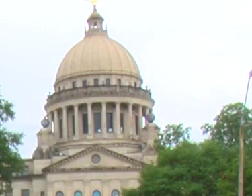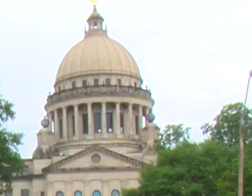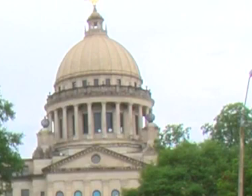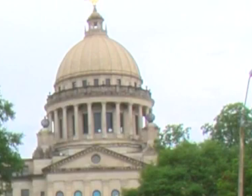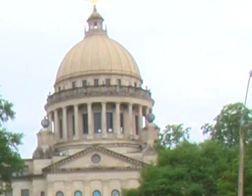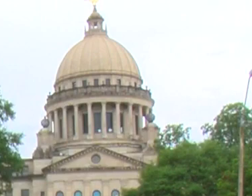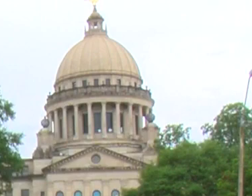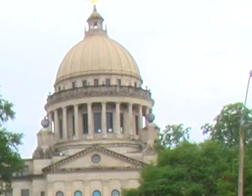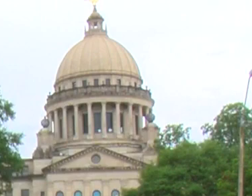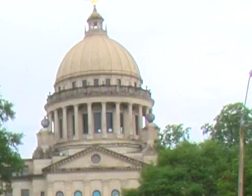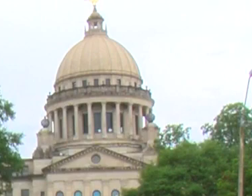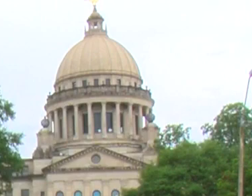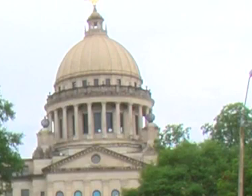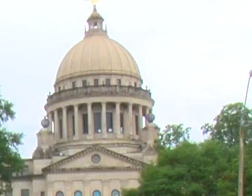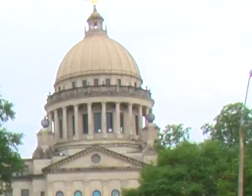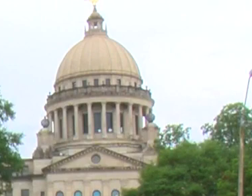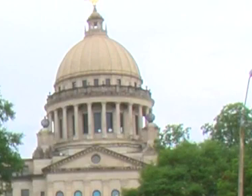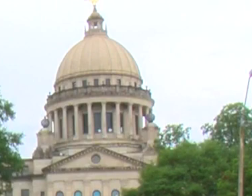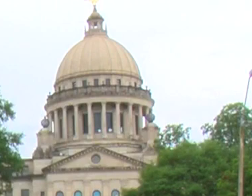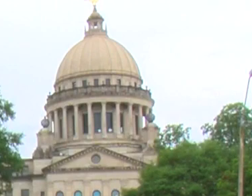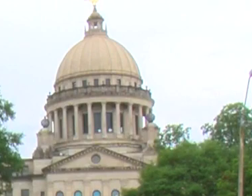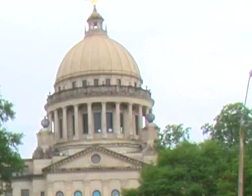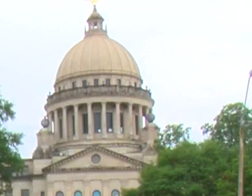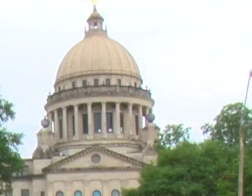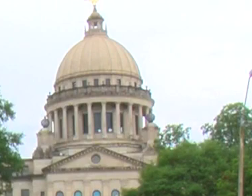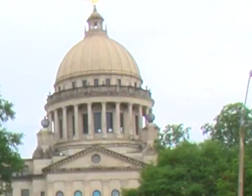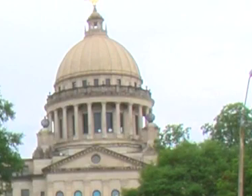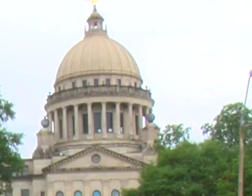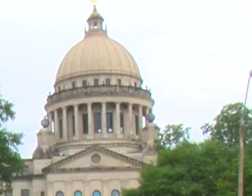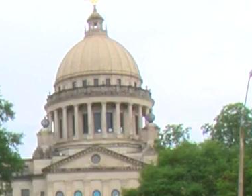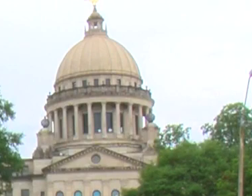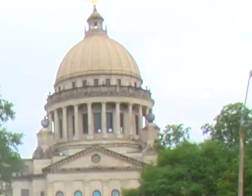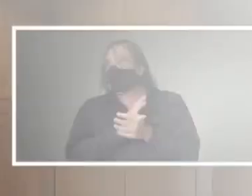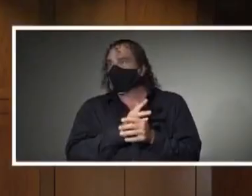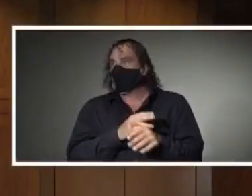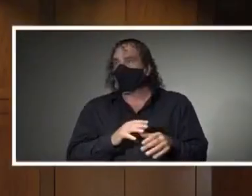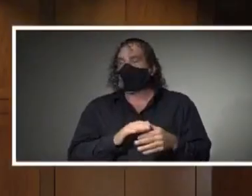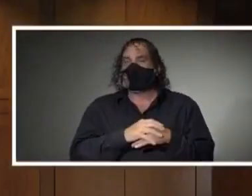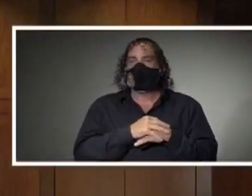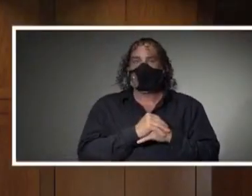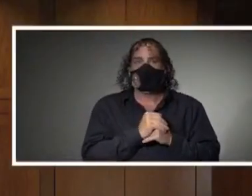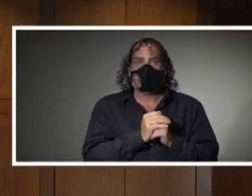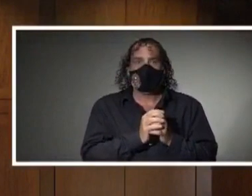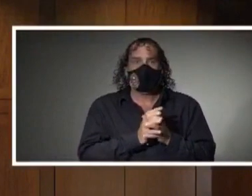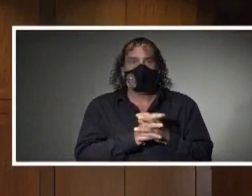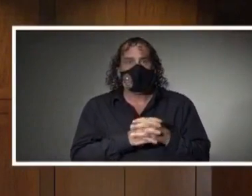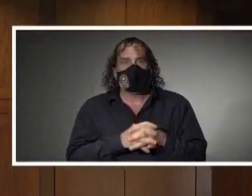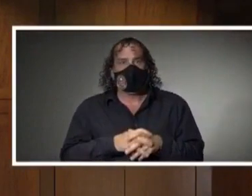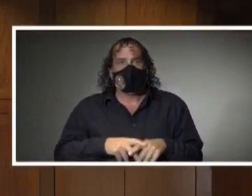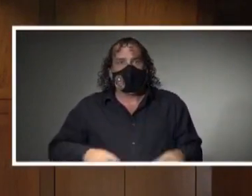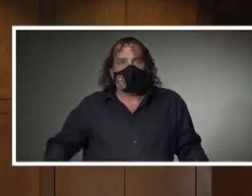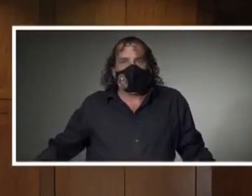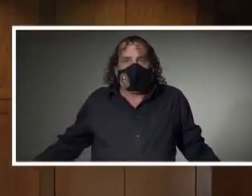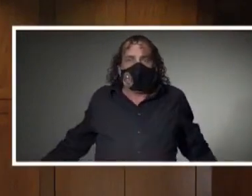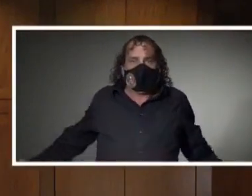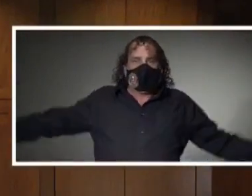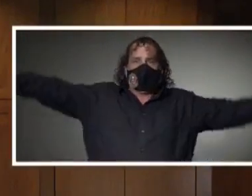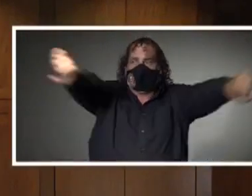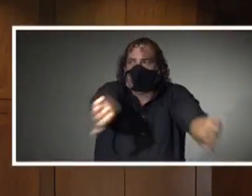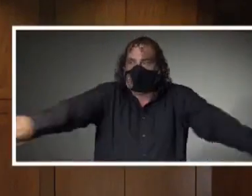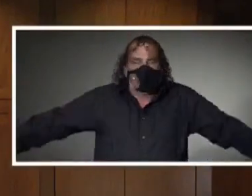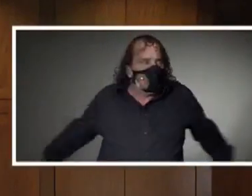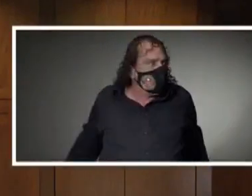Department of Health and Dr. Thomas Dobbs has been saying for the last week, and that's in certain parts of the state, Mississippi hospitals are at risk of